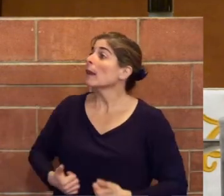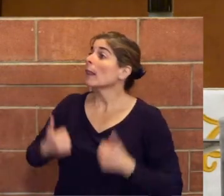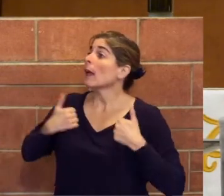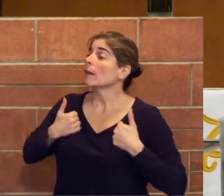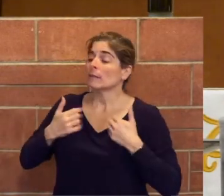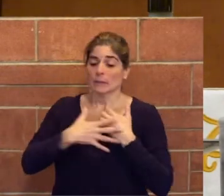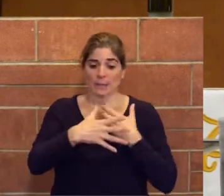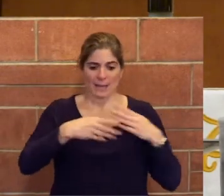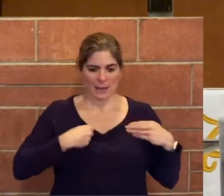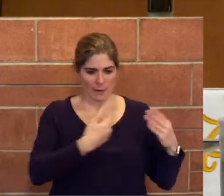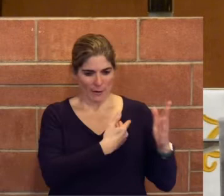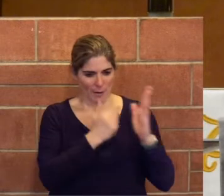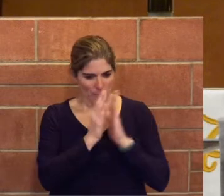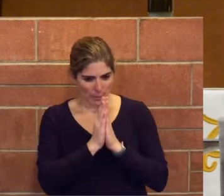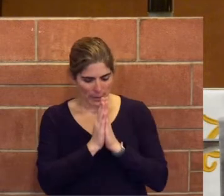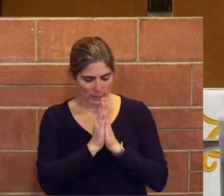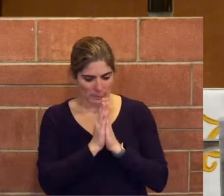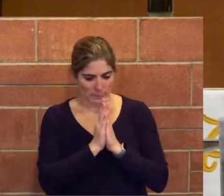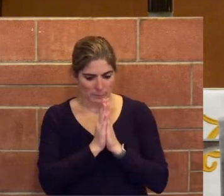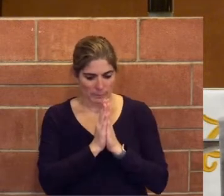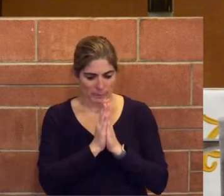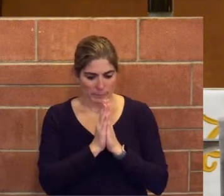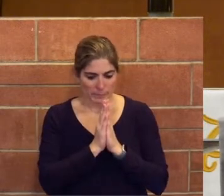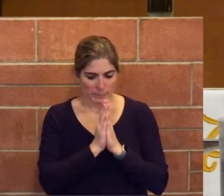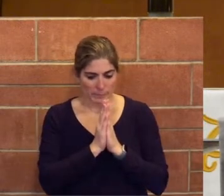of new life, hear our prayer.